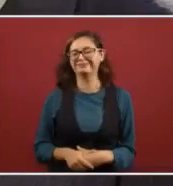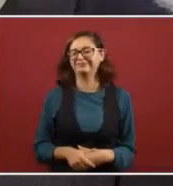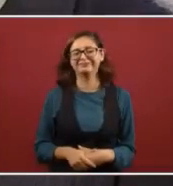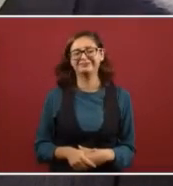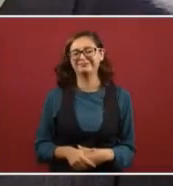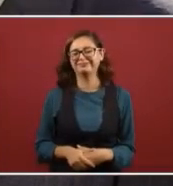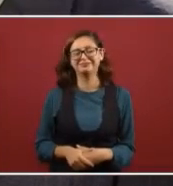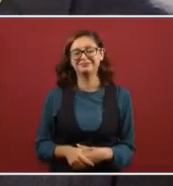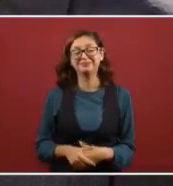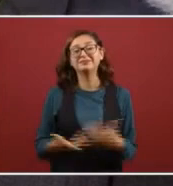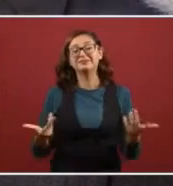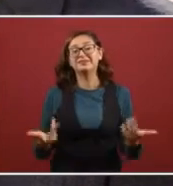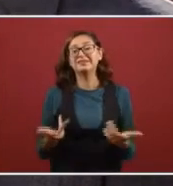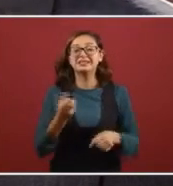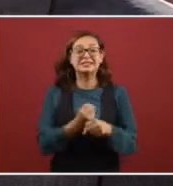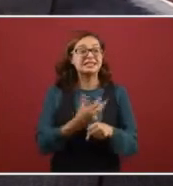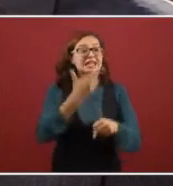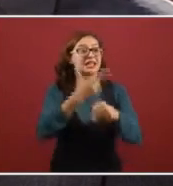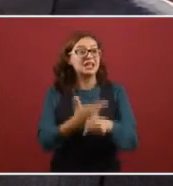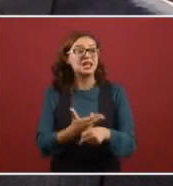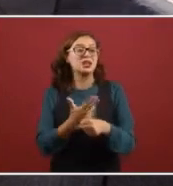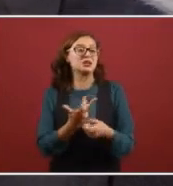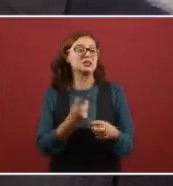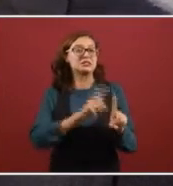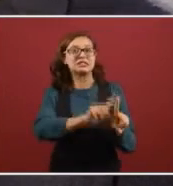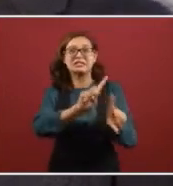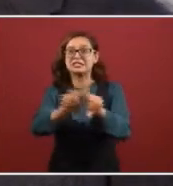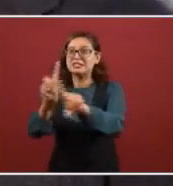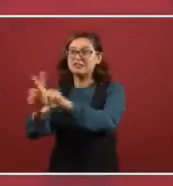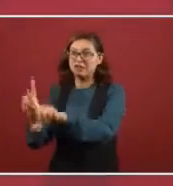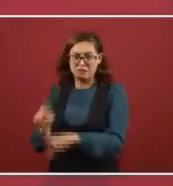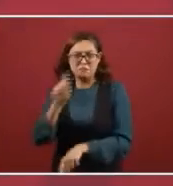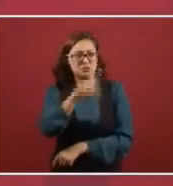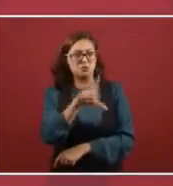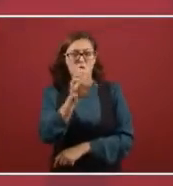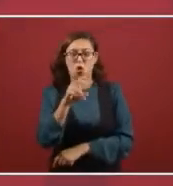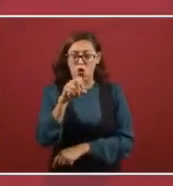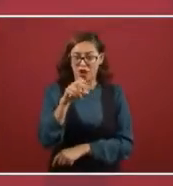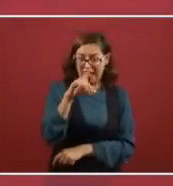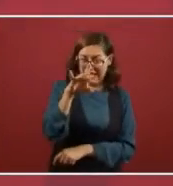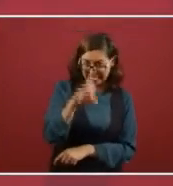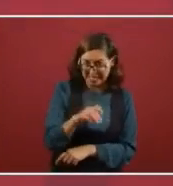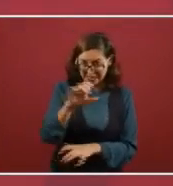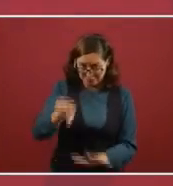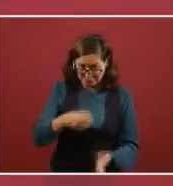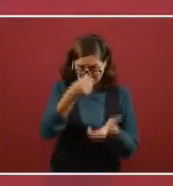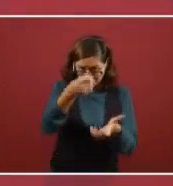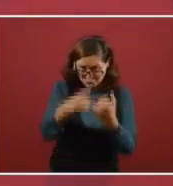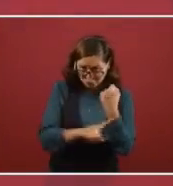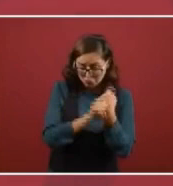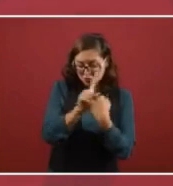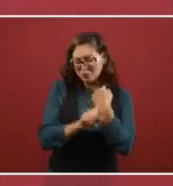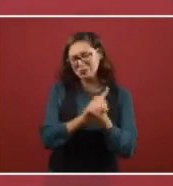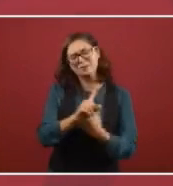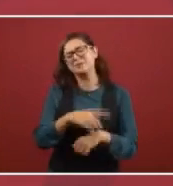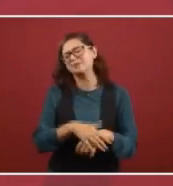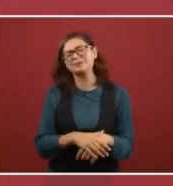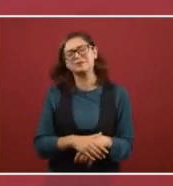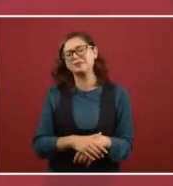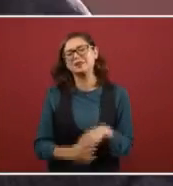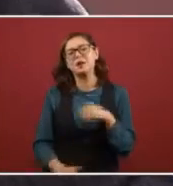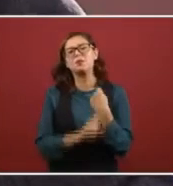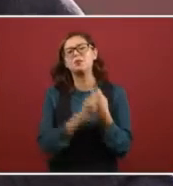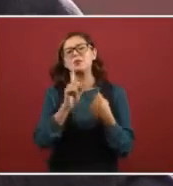problema de las secretarías, de la The CONADE, no es el problem is presupuesto. not with the secretaries, it's not the budget.